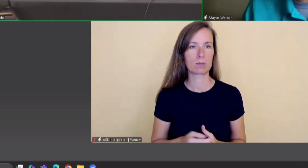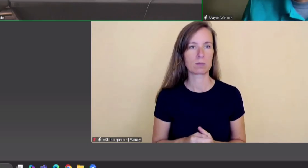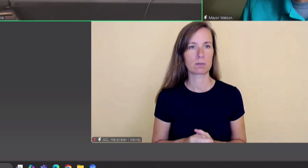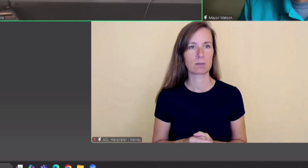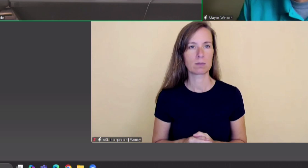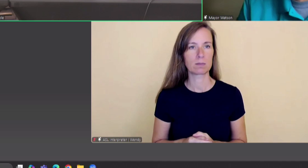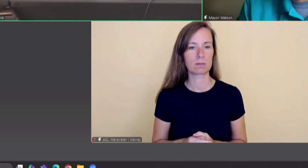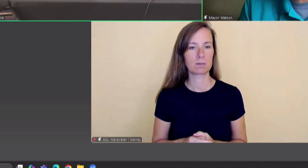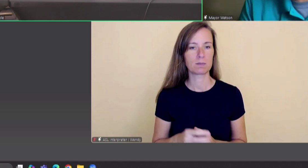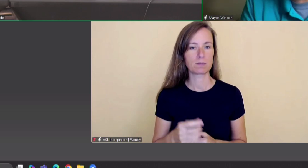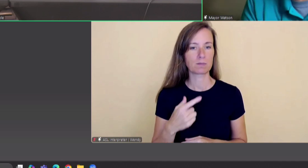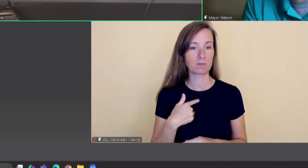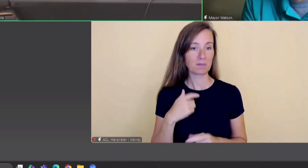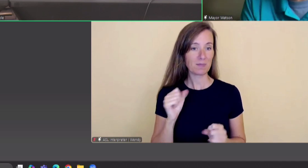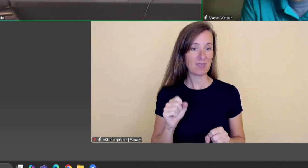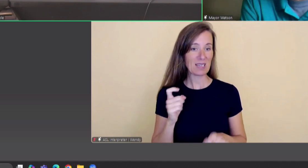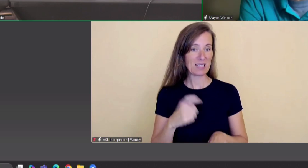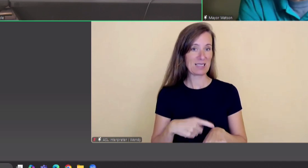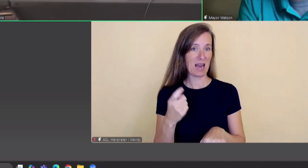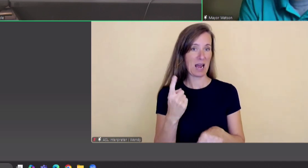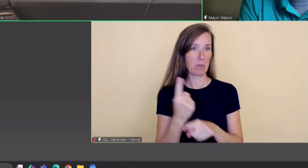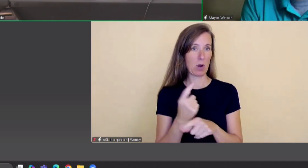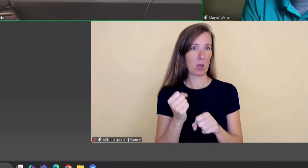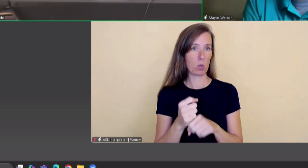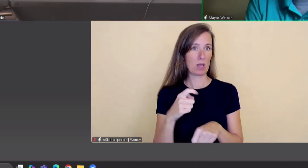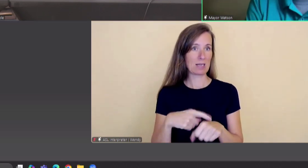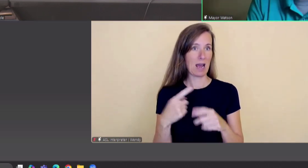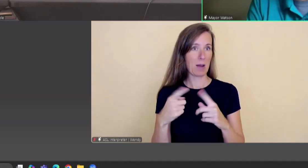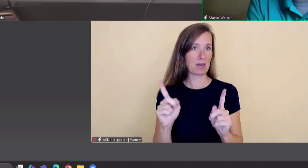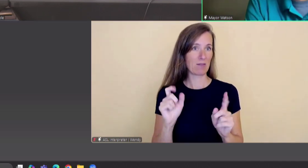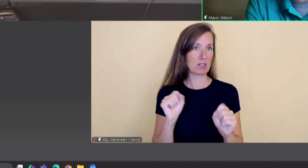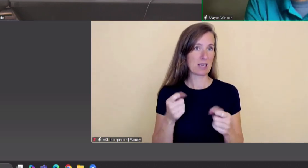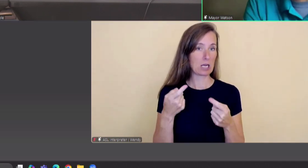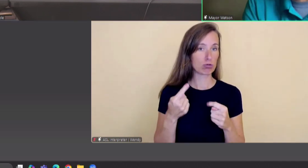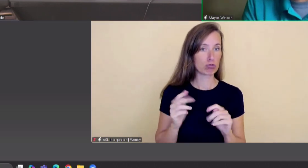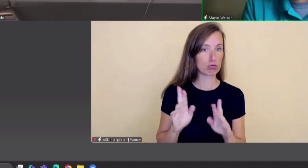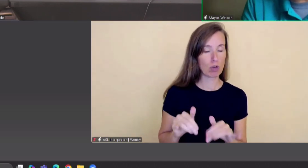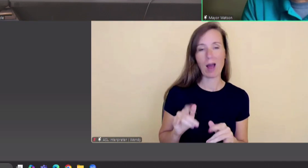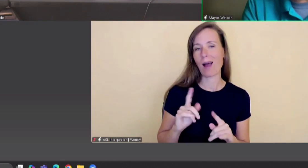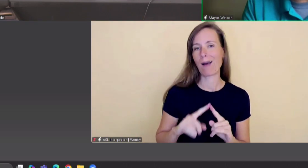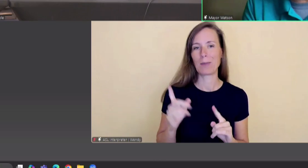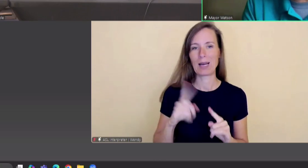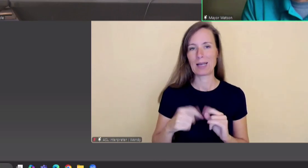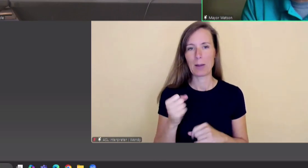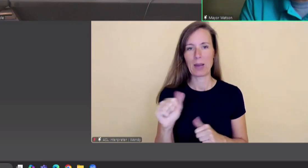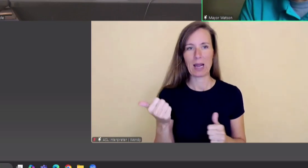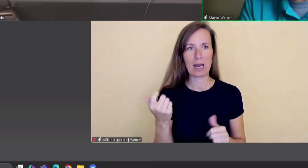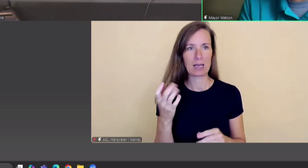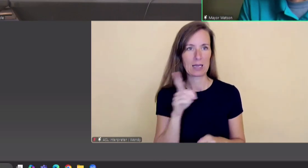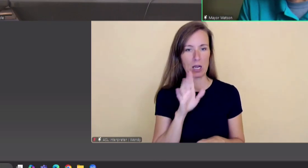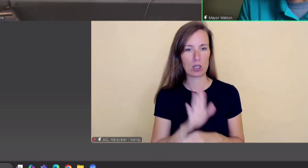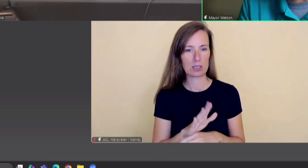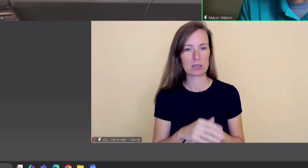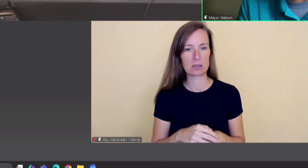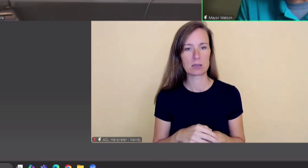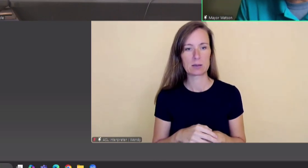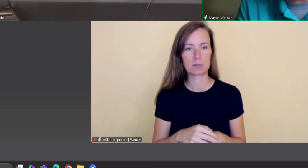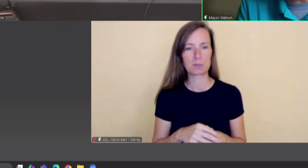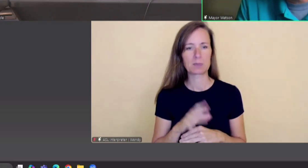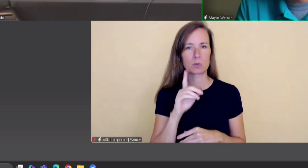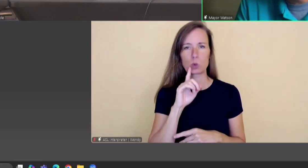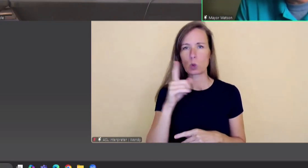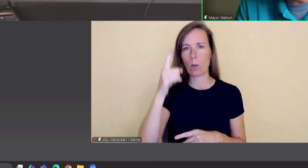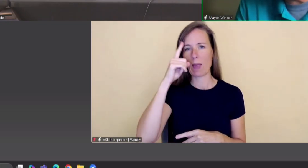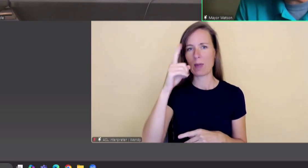time difference, I can try, but I don't want to make any guarantees. Sure, but I think, Mr. Galloway, we can get four of us there to make a